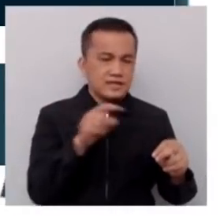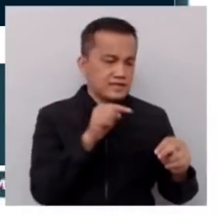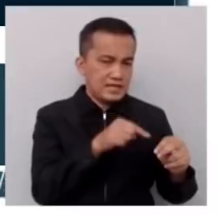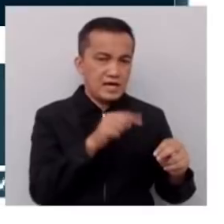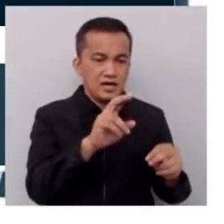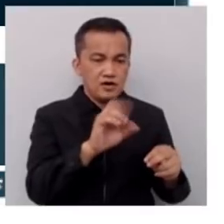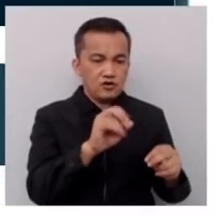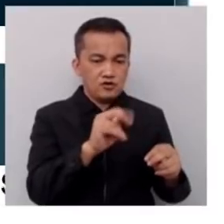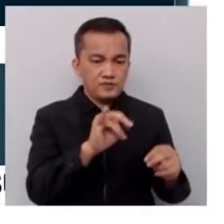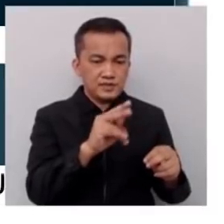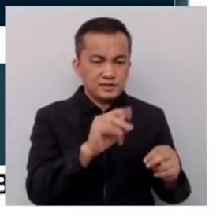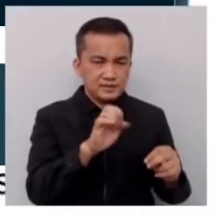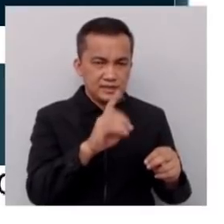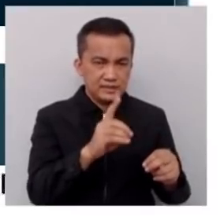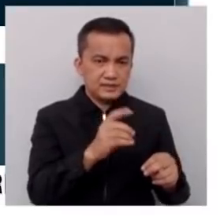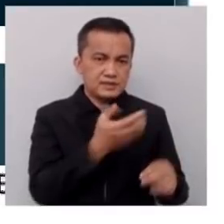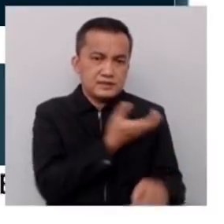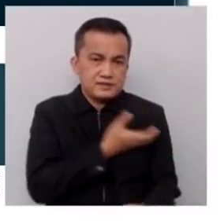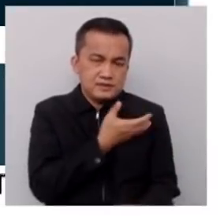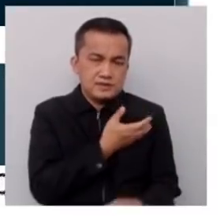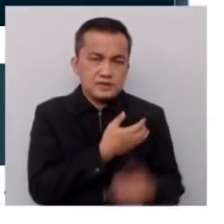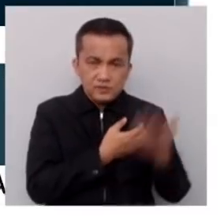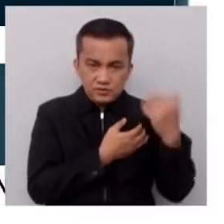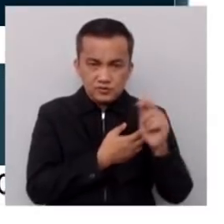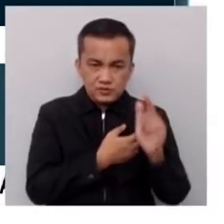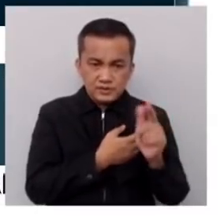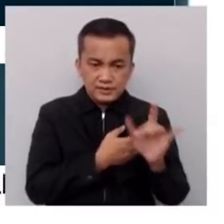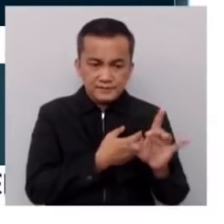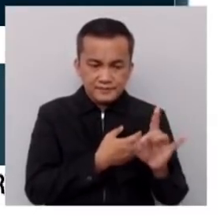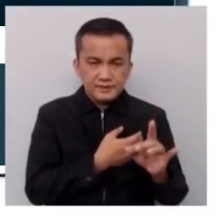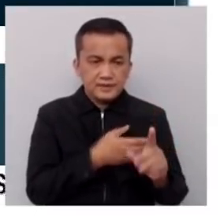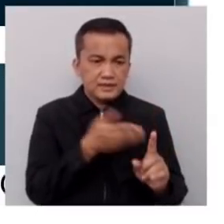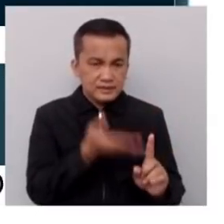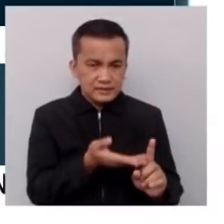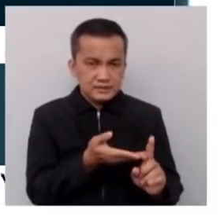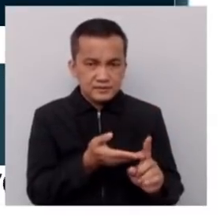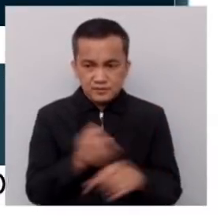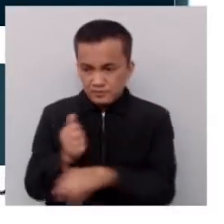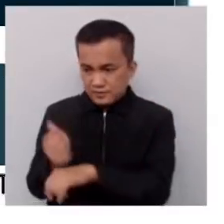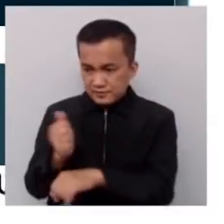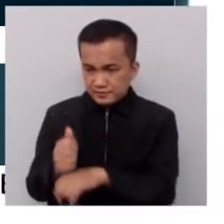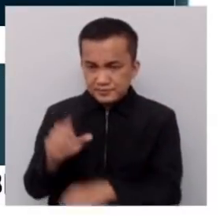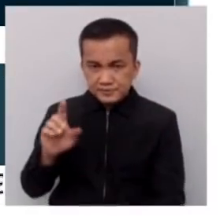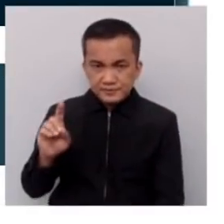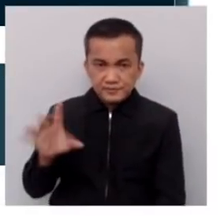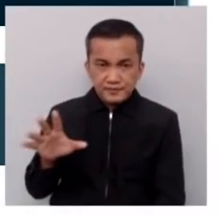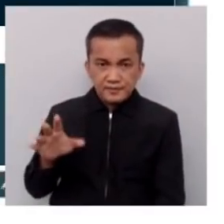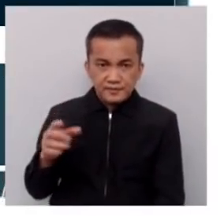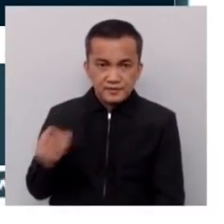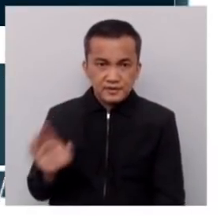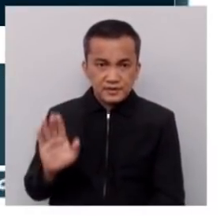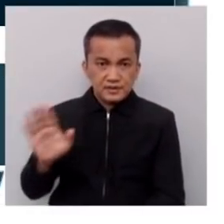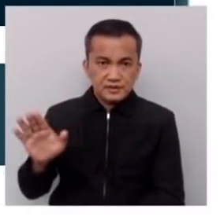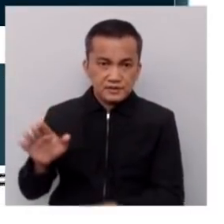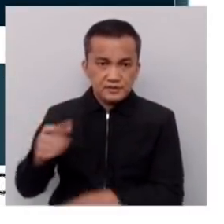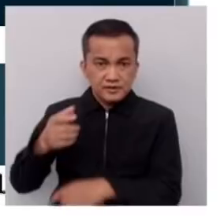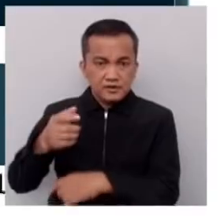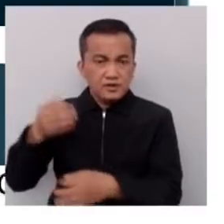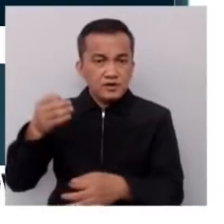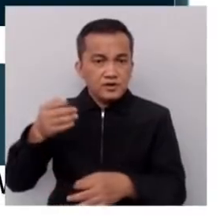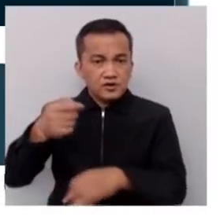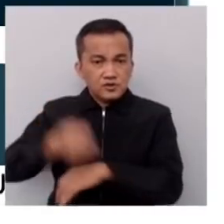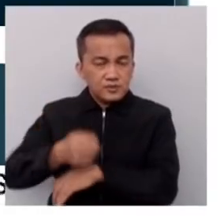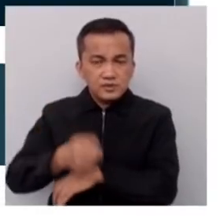involving moral turpitude in 2018. In other words, he's still trying to blame Senator Leila de Lima for the fact of his conviction, but it was the